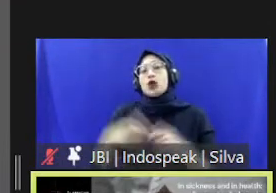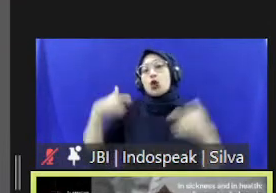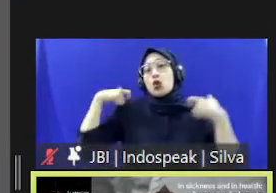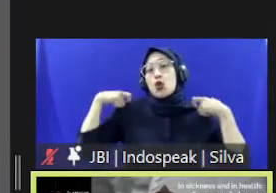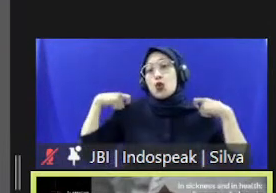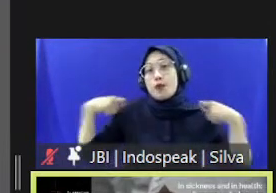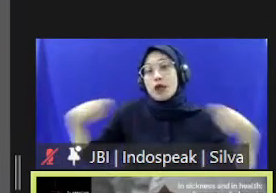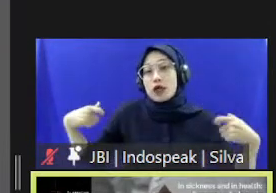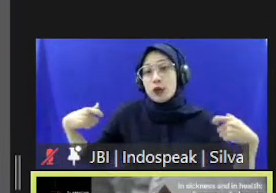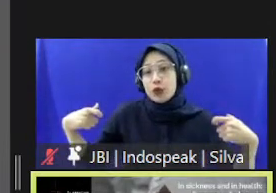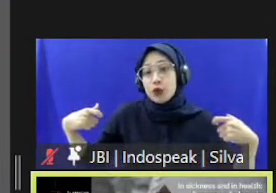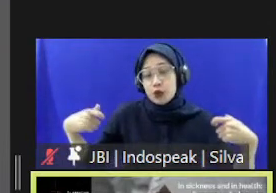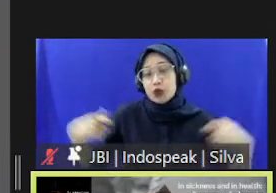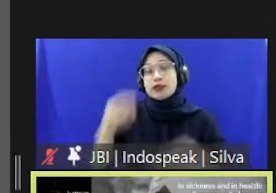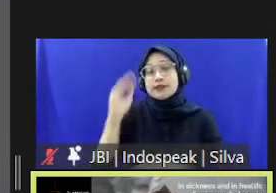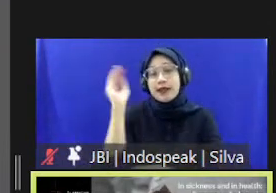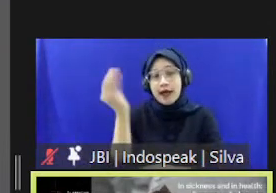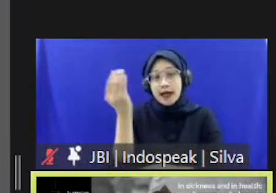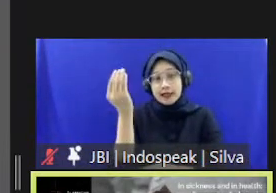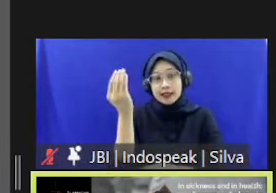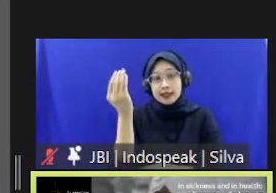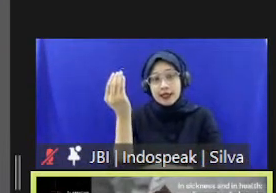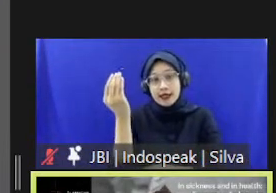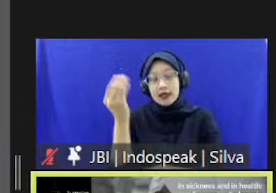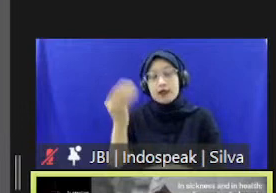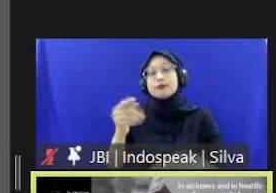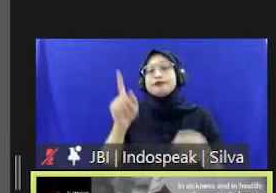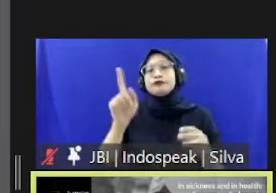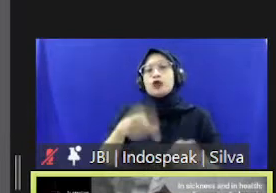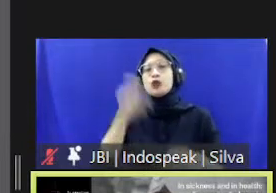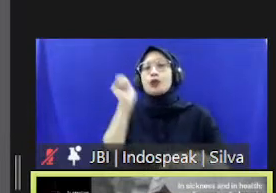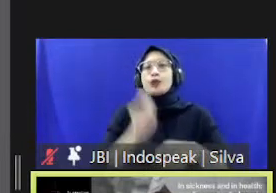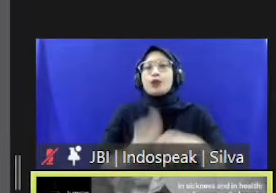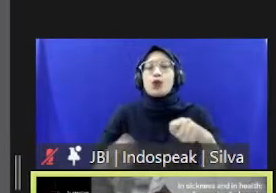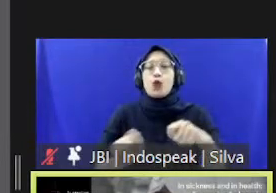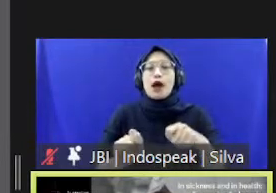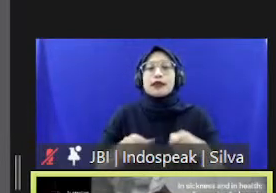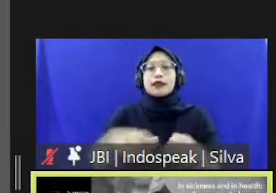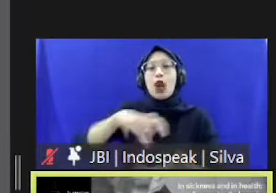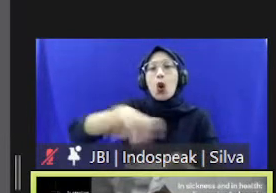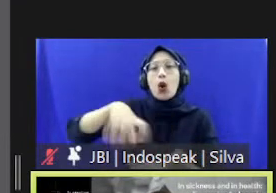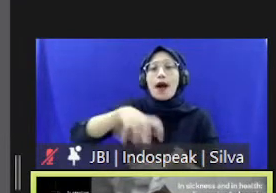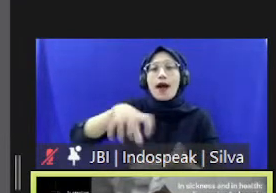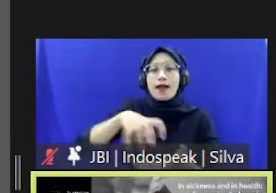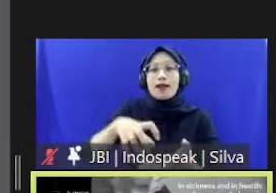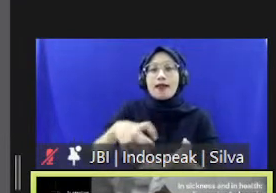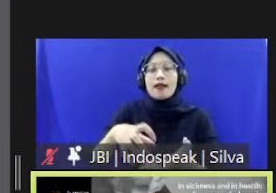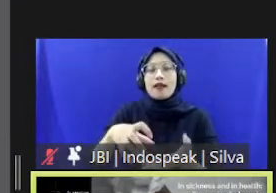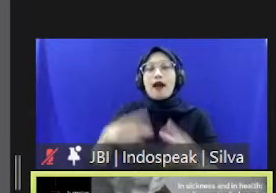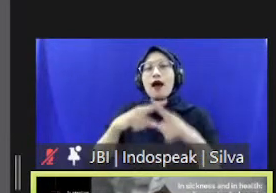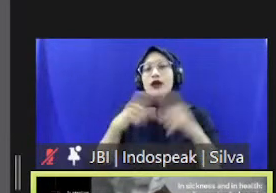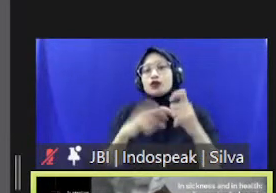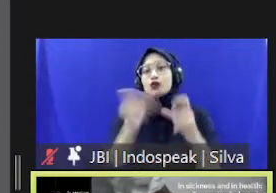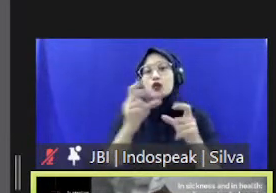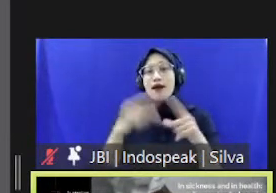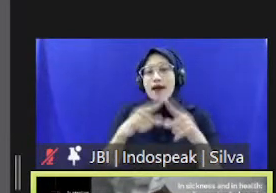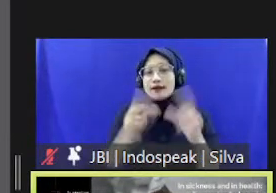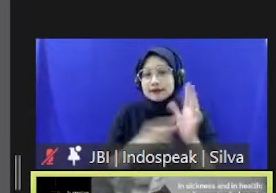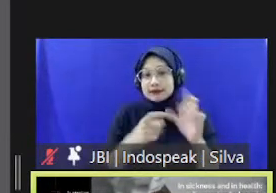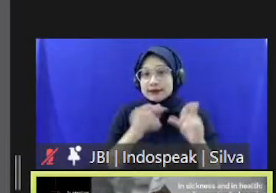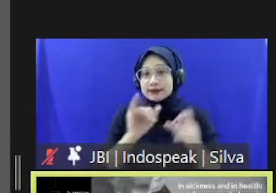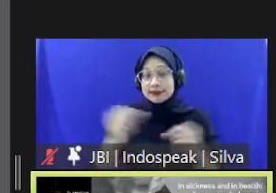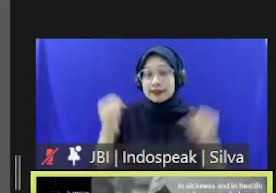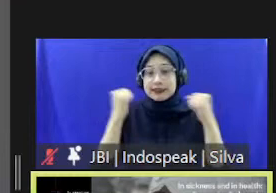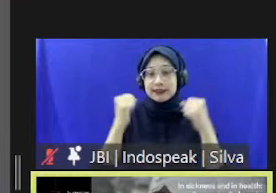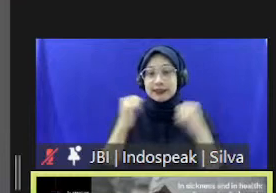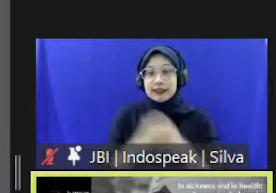health insurance policy that was actually the work of his predecessor, and he engaged with that very actively.